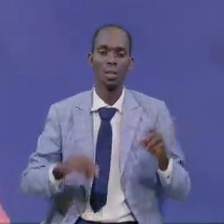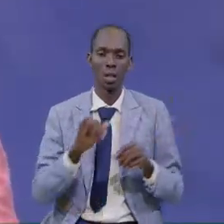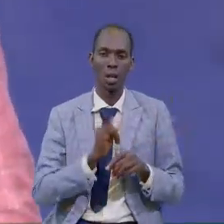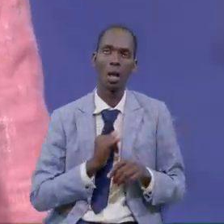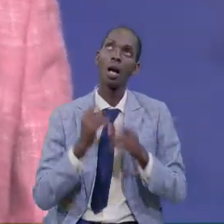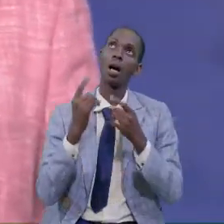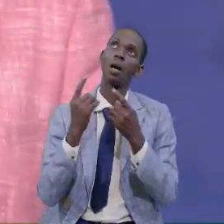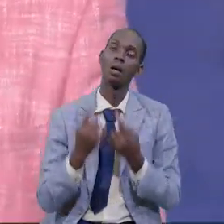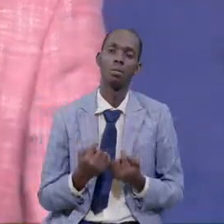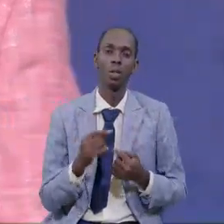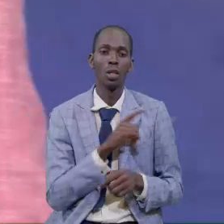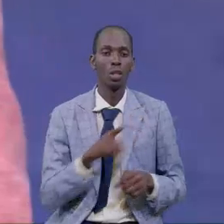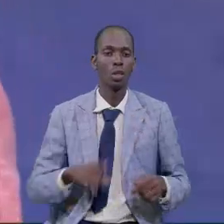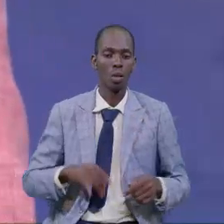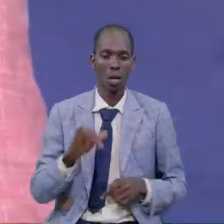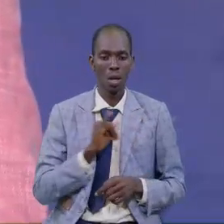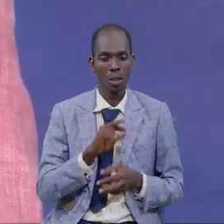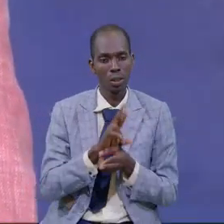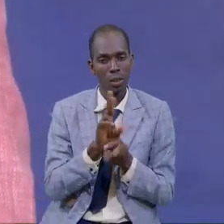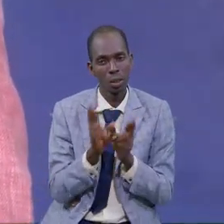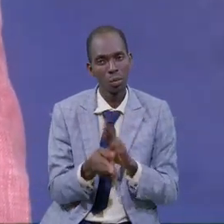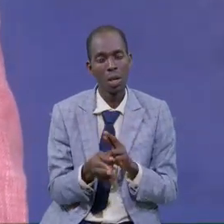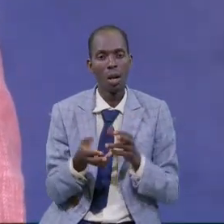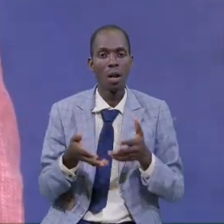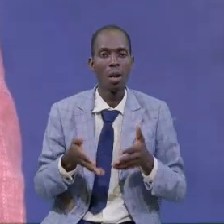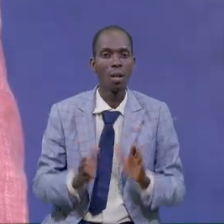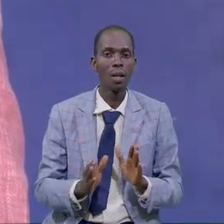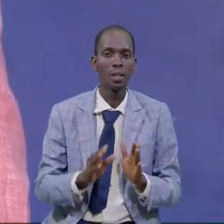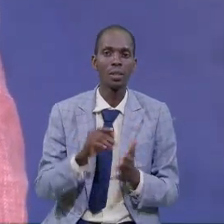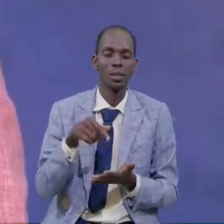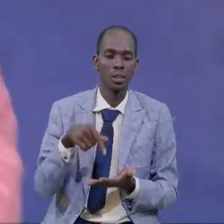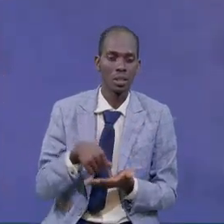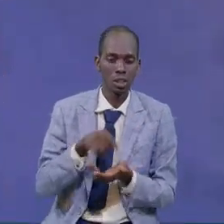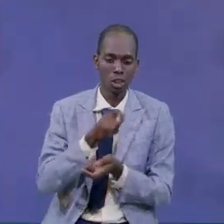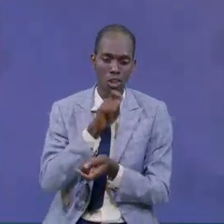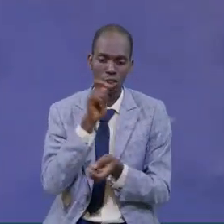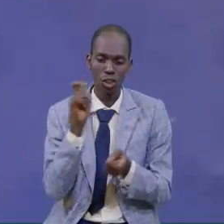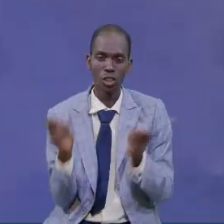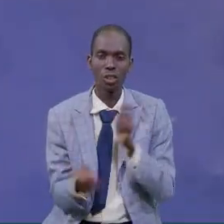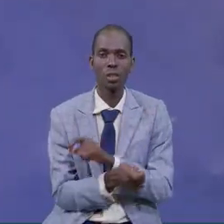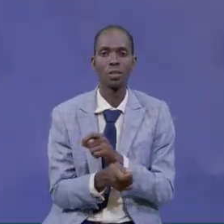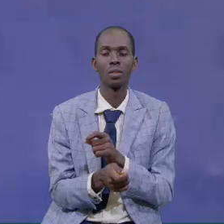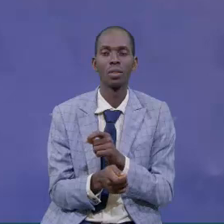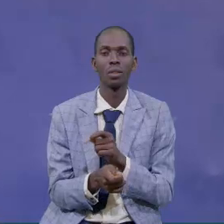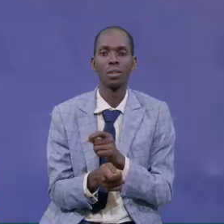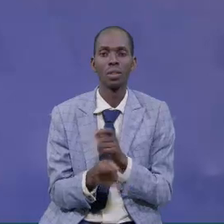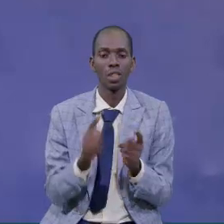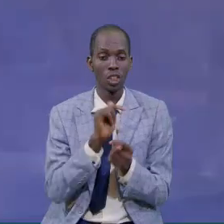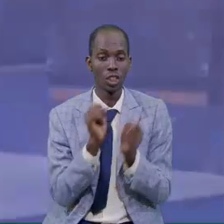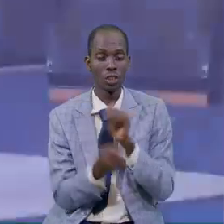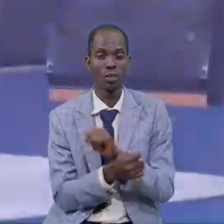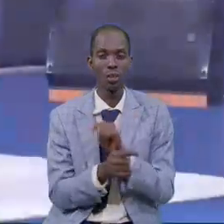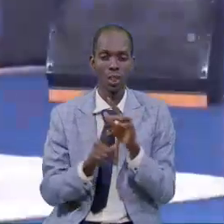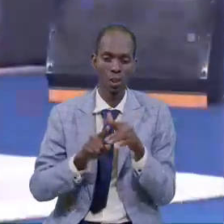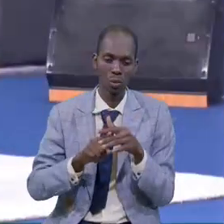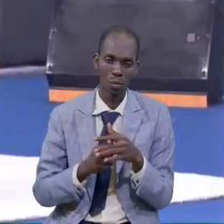repent. Let this change, transformation, begin